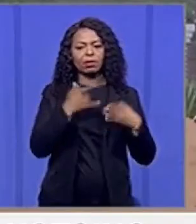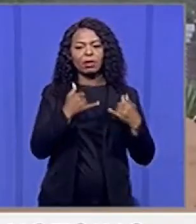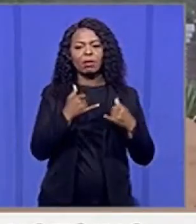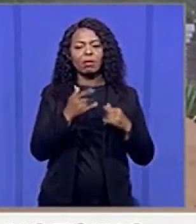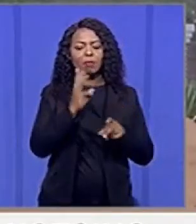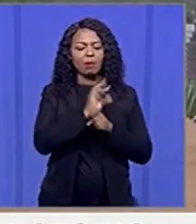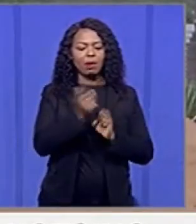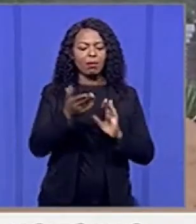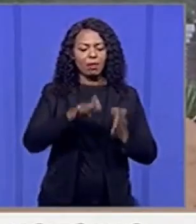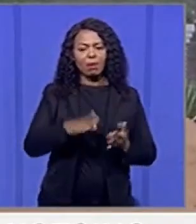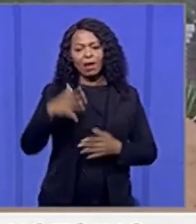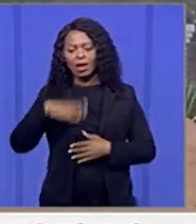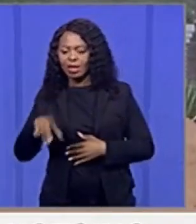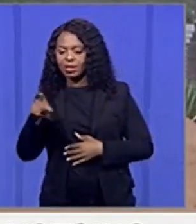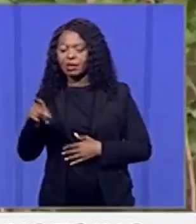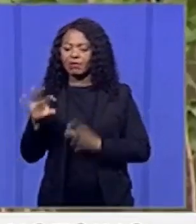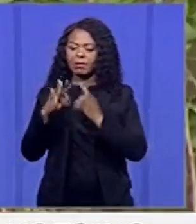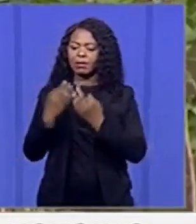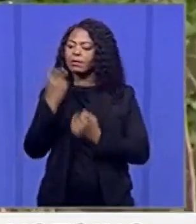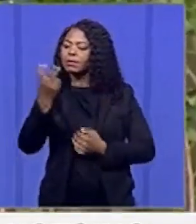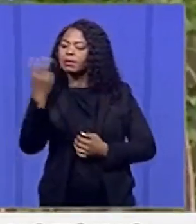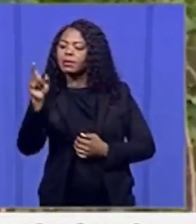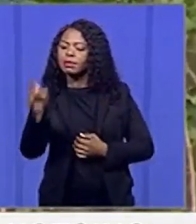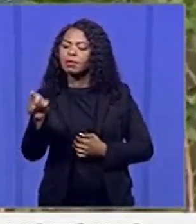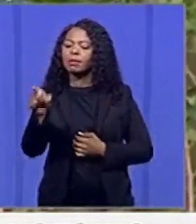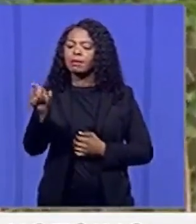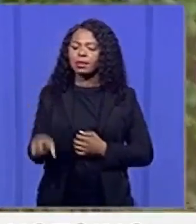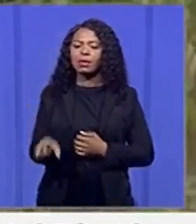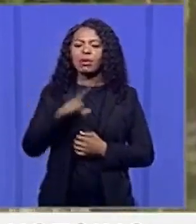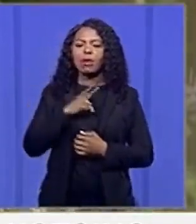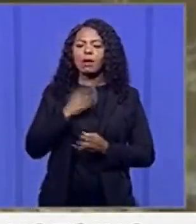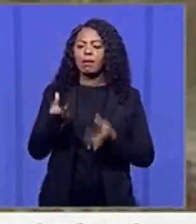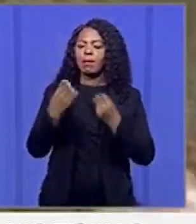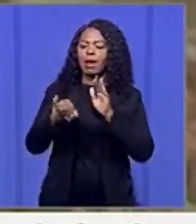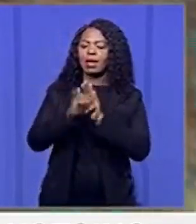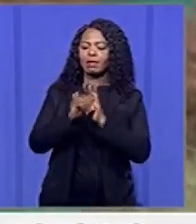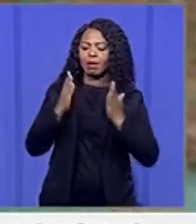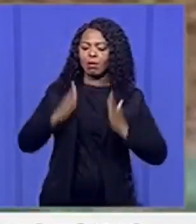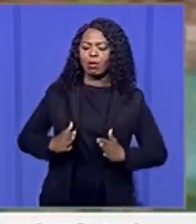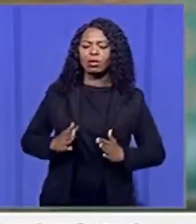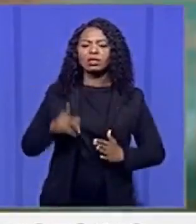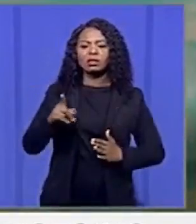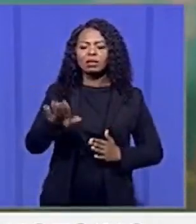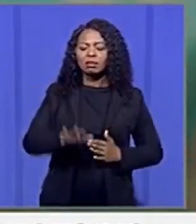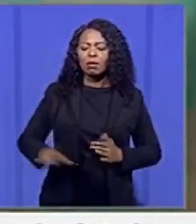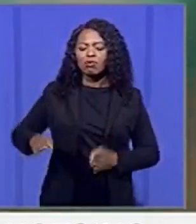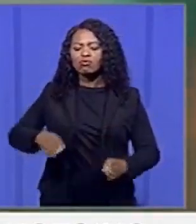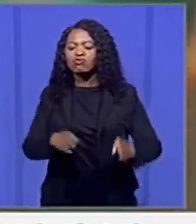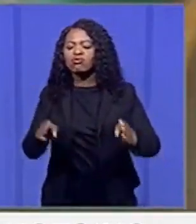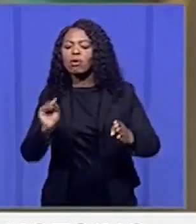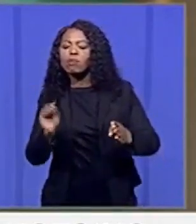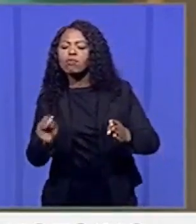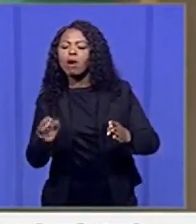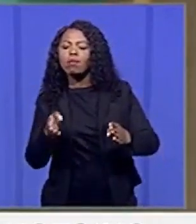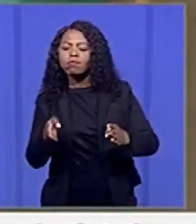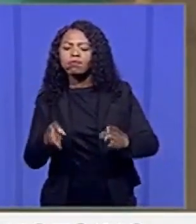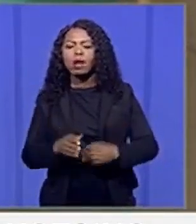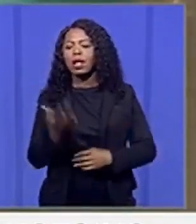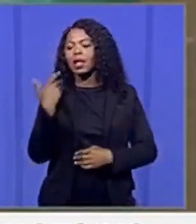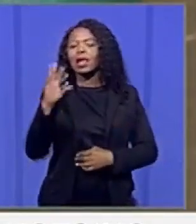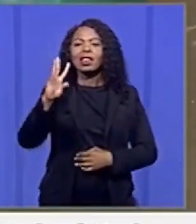tiragalo ya go hlaola mohu wa bona. Se ka morago ga go utullwa ga setopo seo se phaphametšego ka nokeng ka Labone